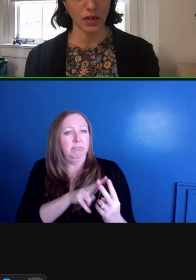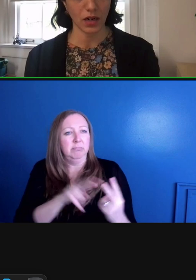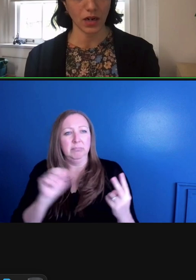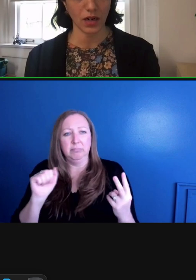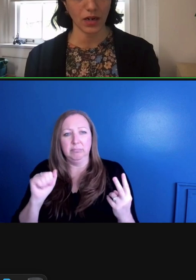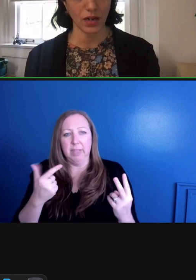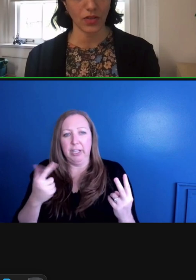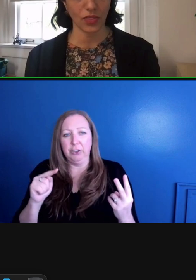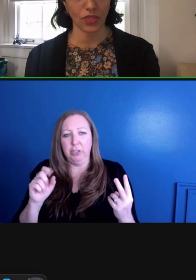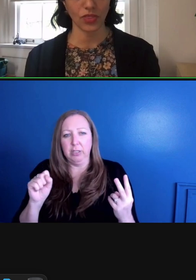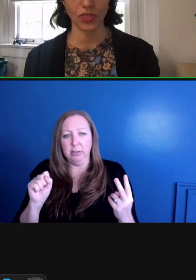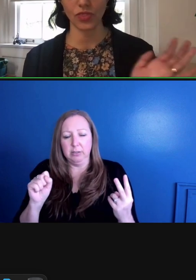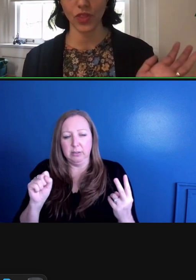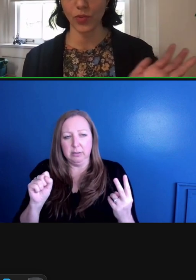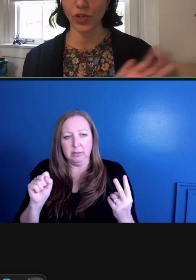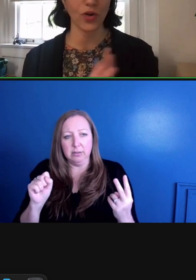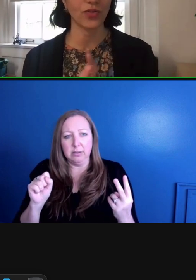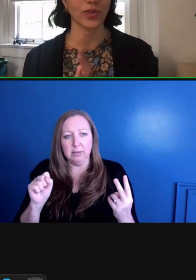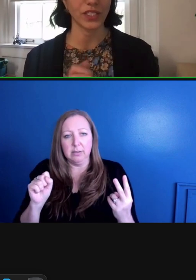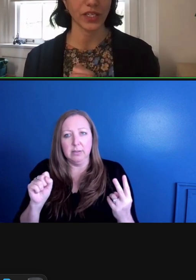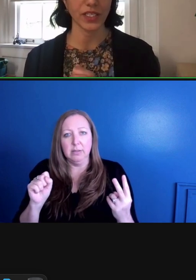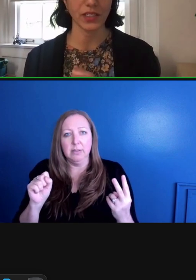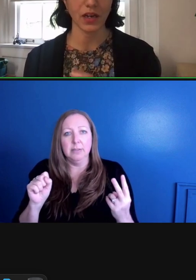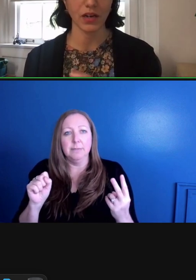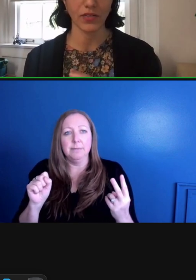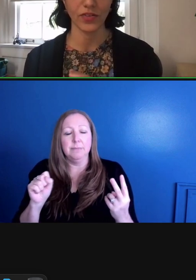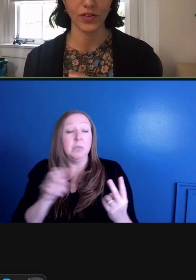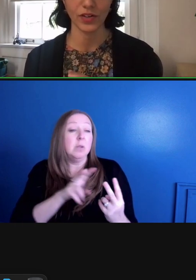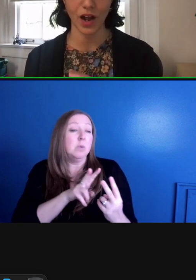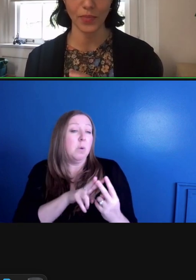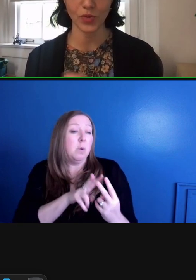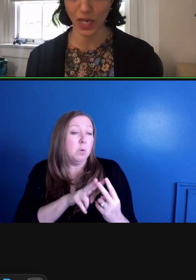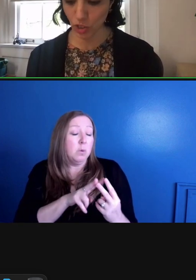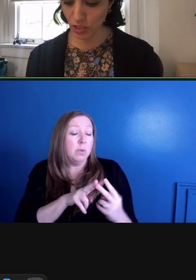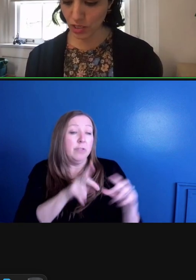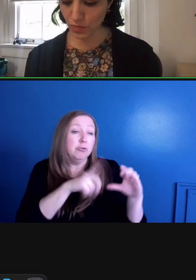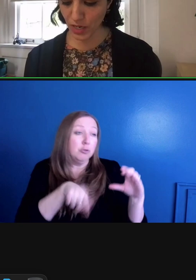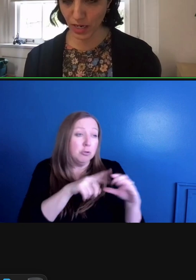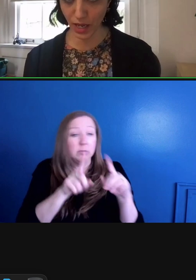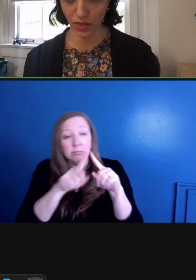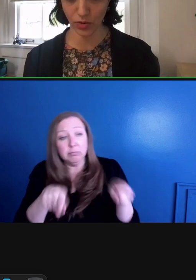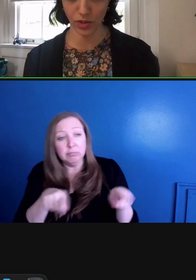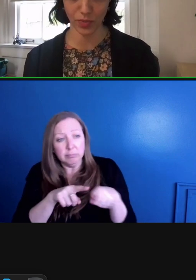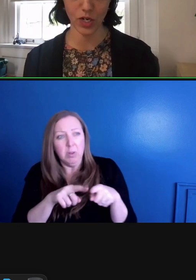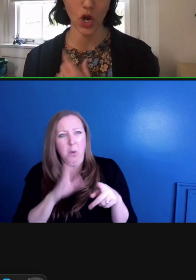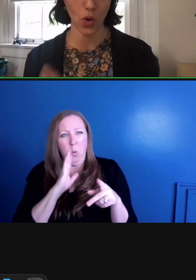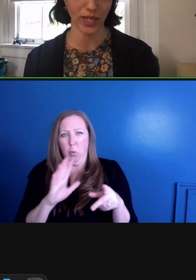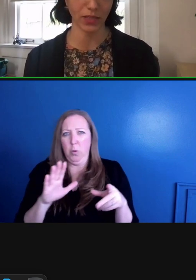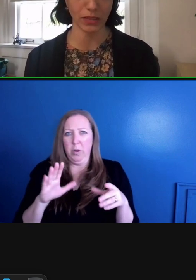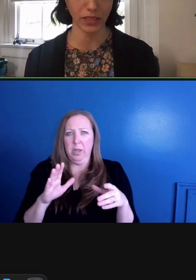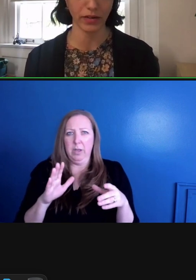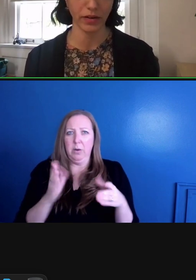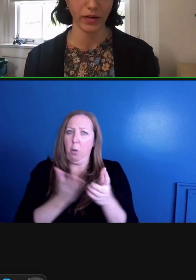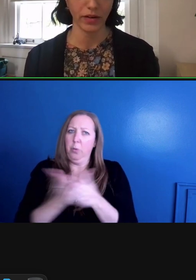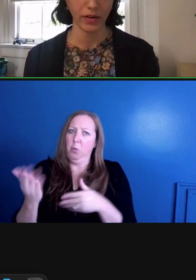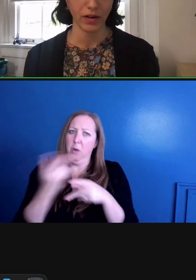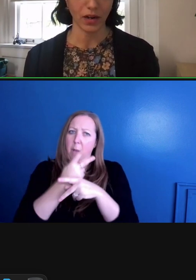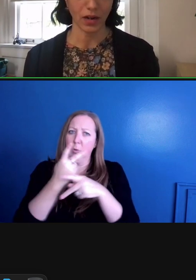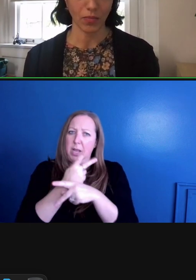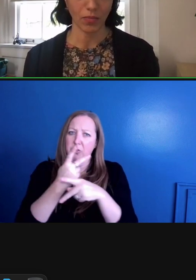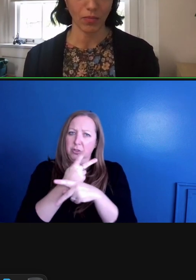then they would go through a series of computations, but again, there would be no explicit